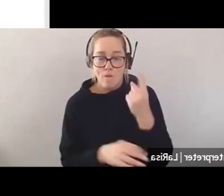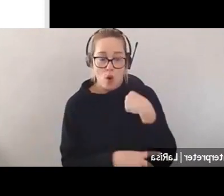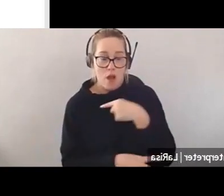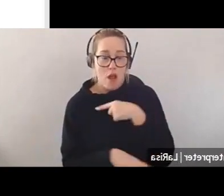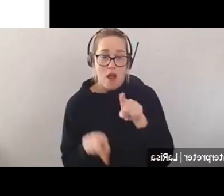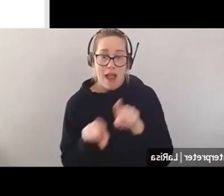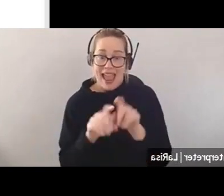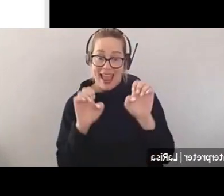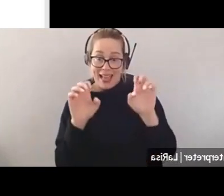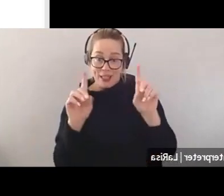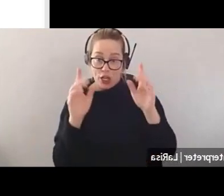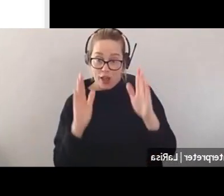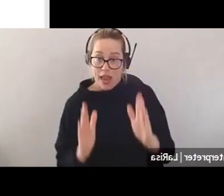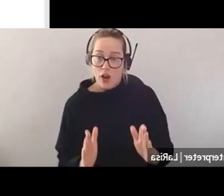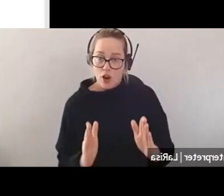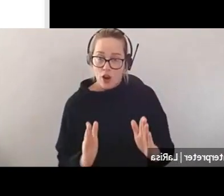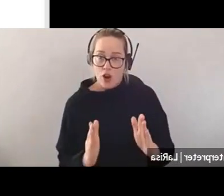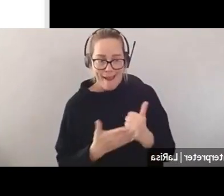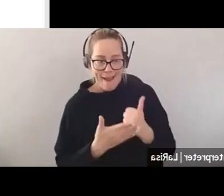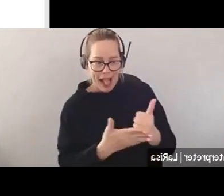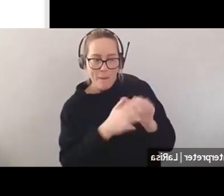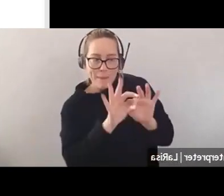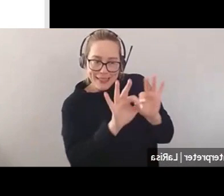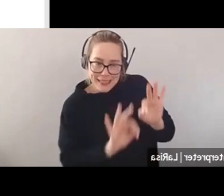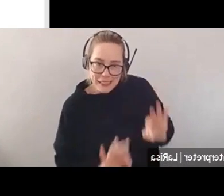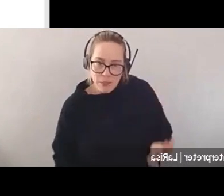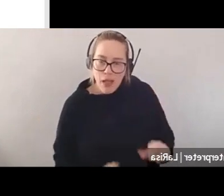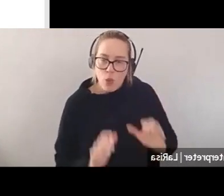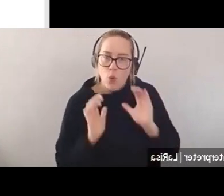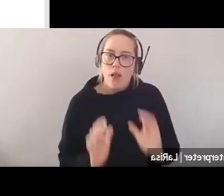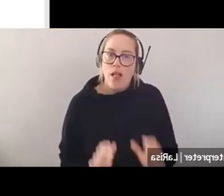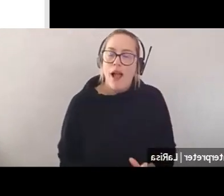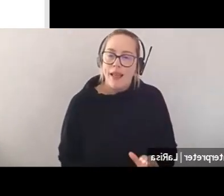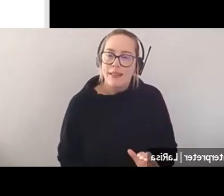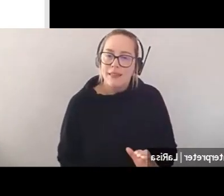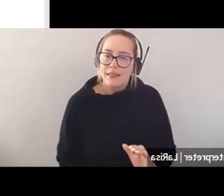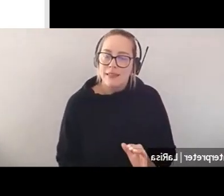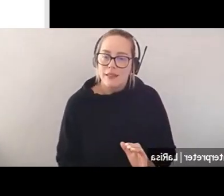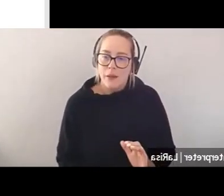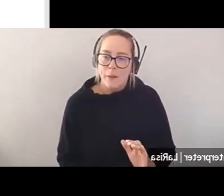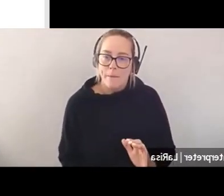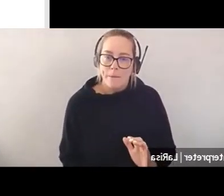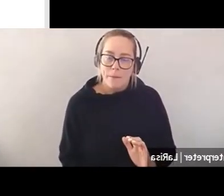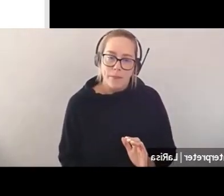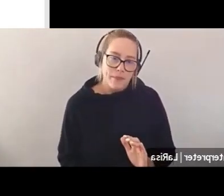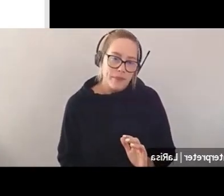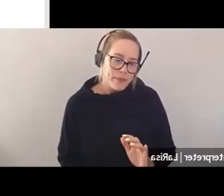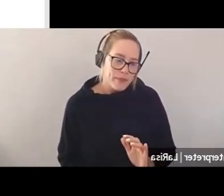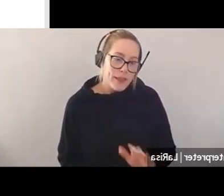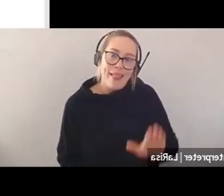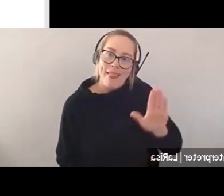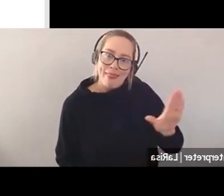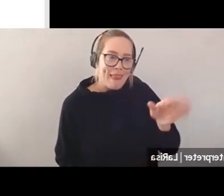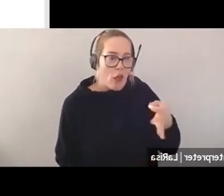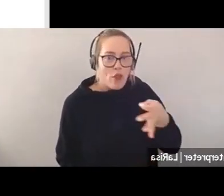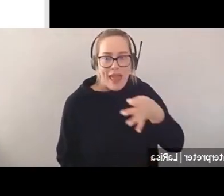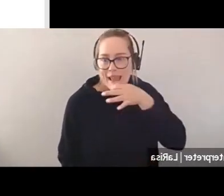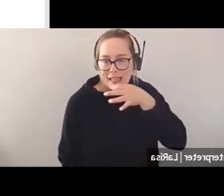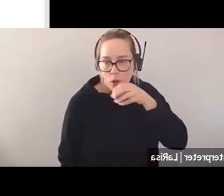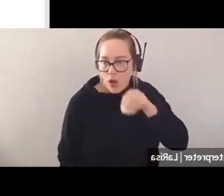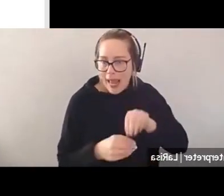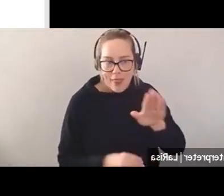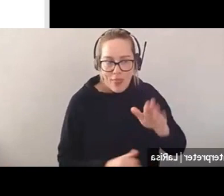in, but it's a really big part. And as educators, we need to help explain that to